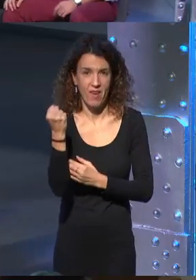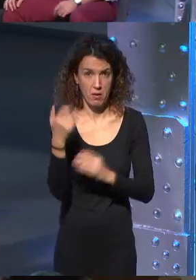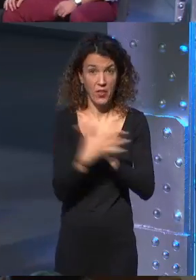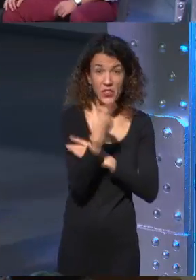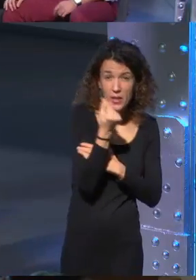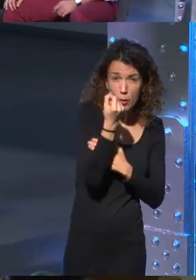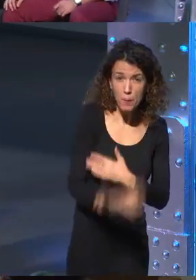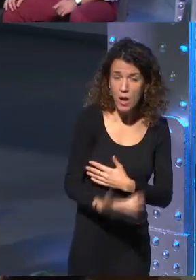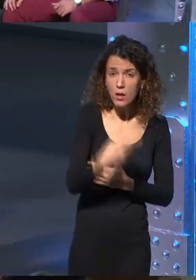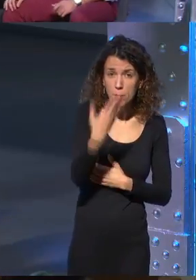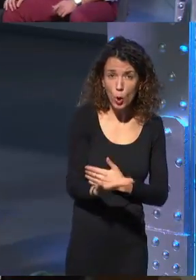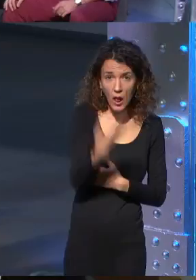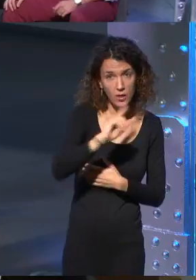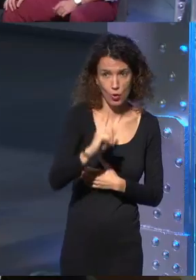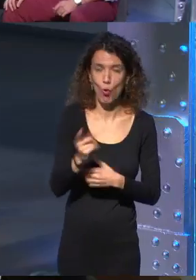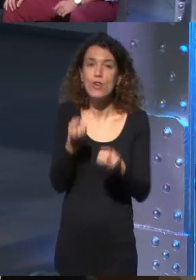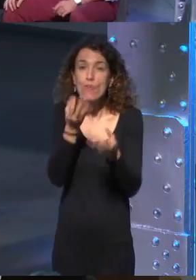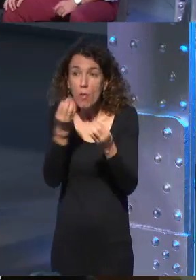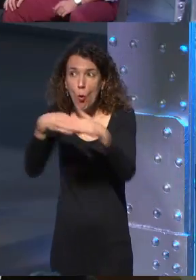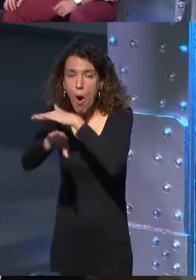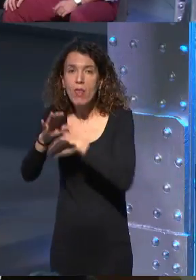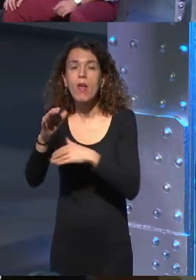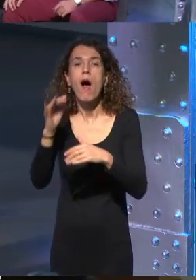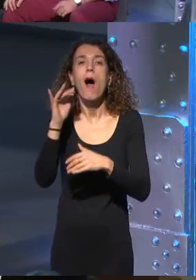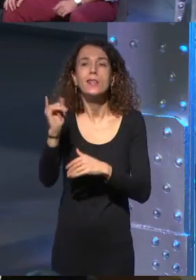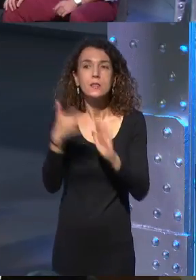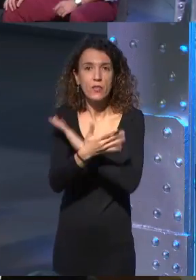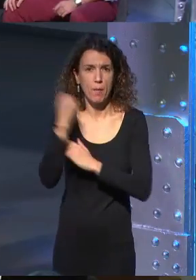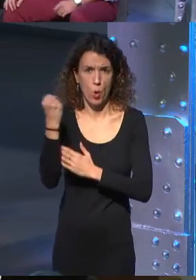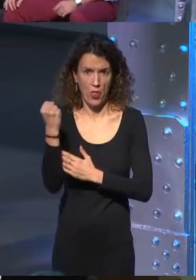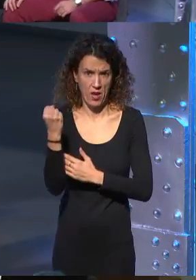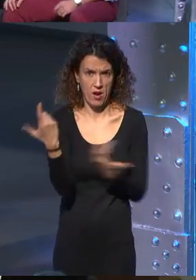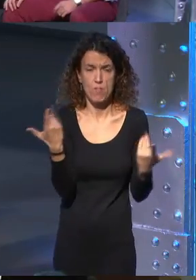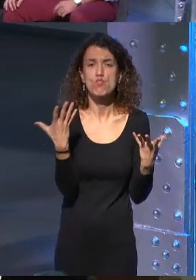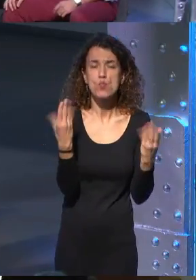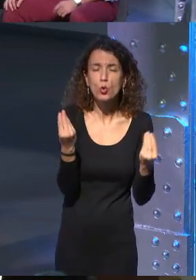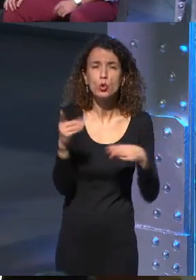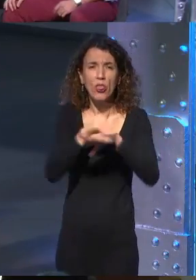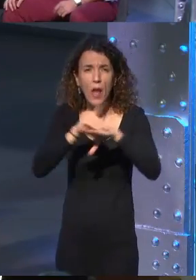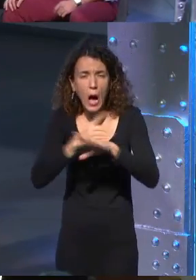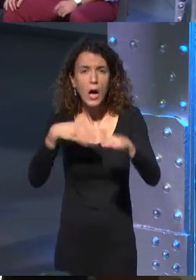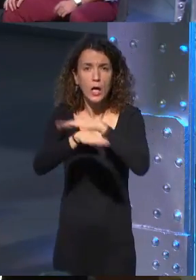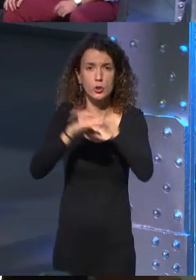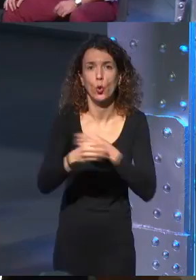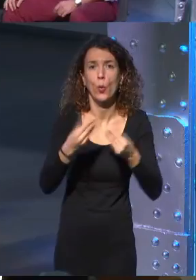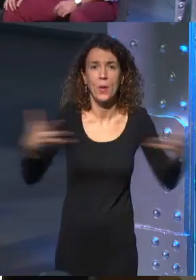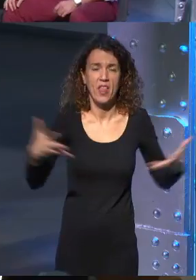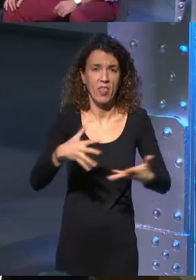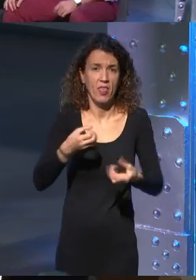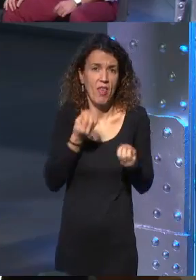there's a motto in IT world that says, who has the information has the power. So we